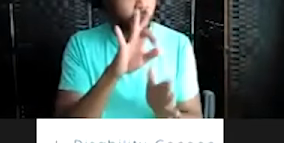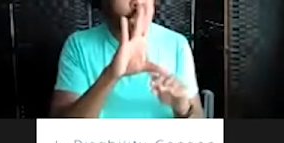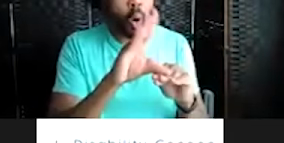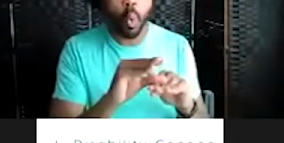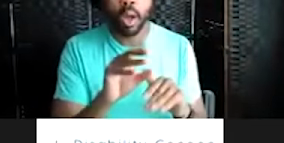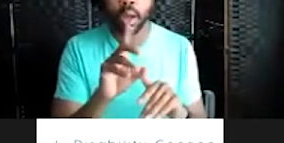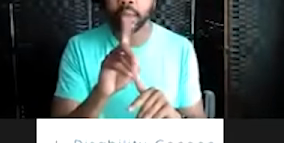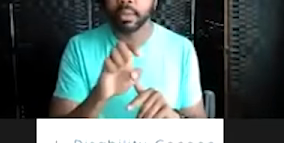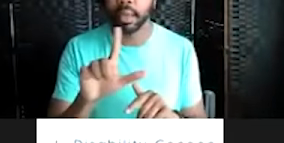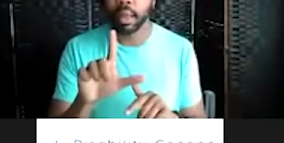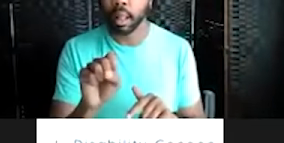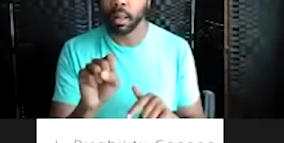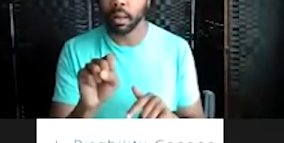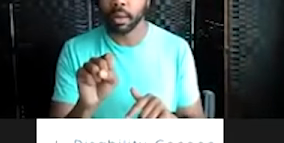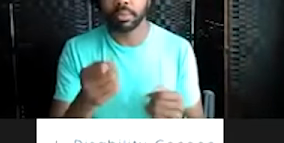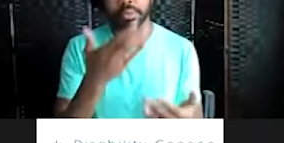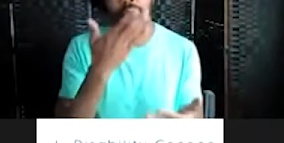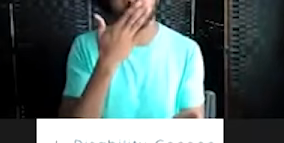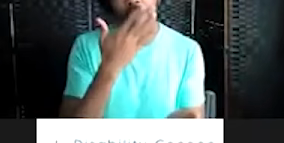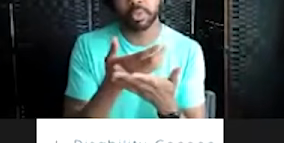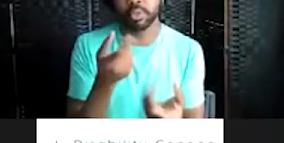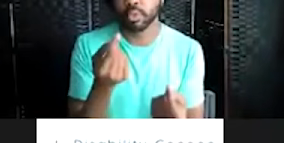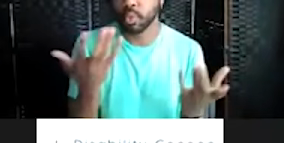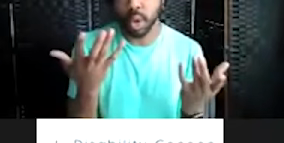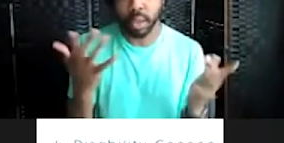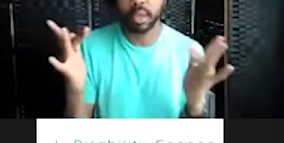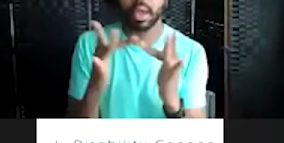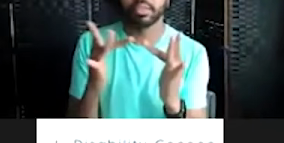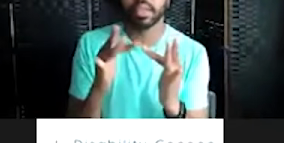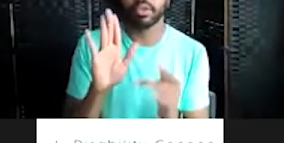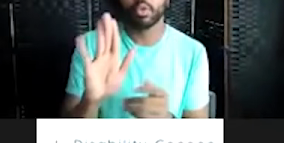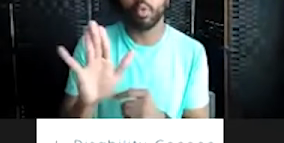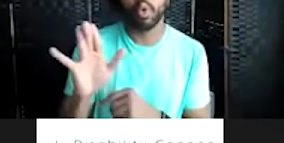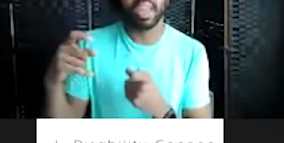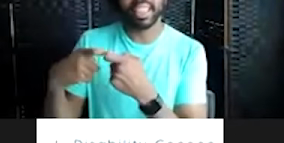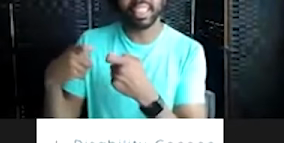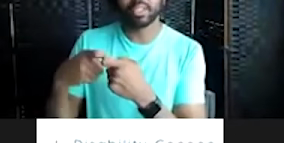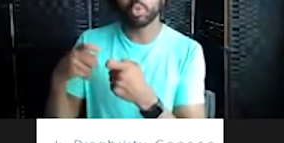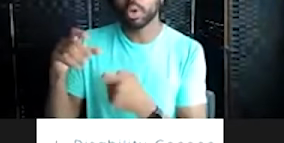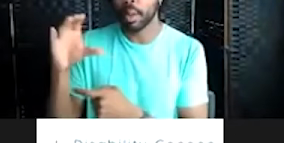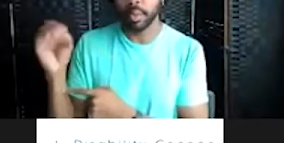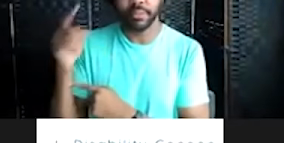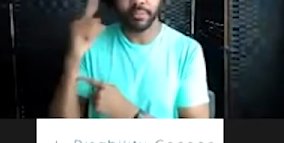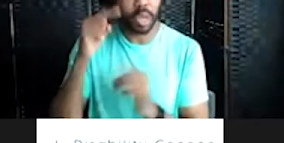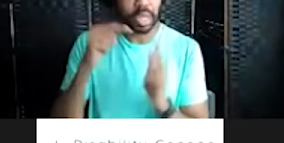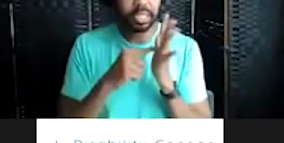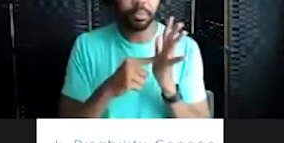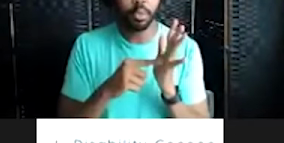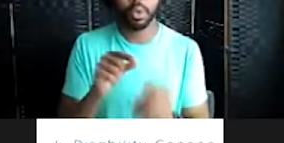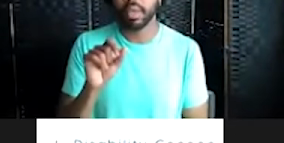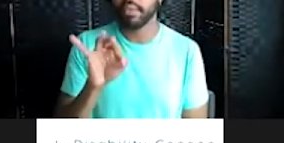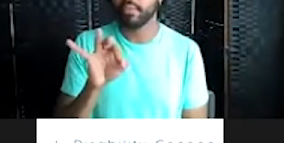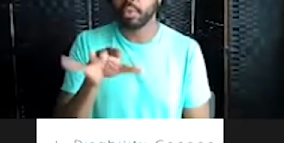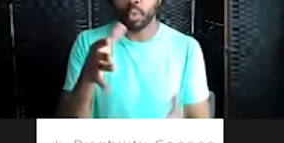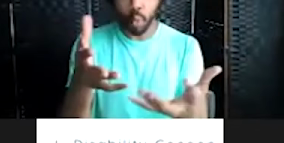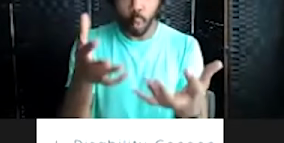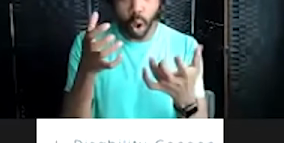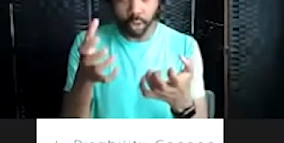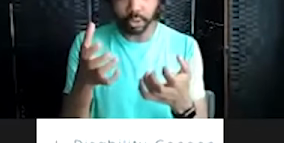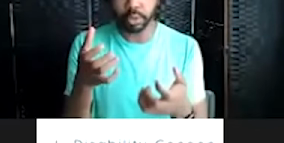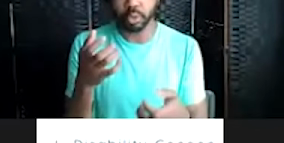to contact your electric company. So, for instance, if you want to see